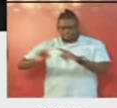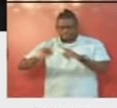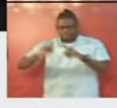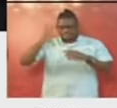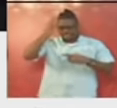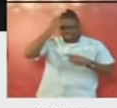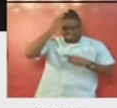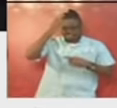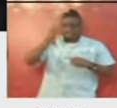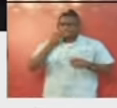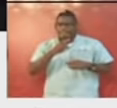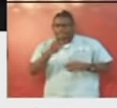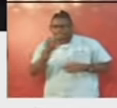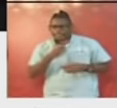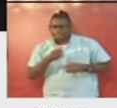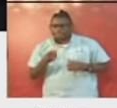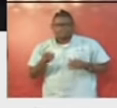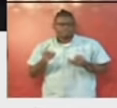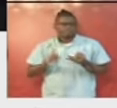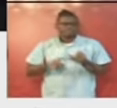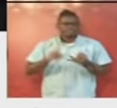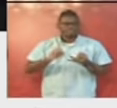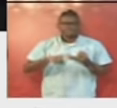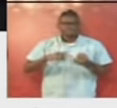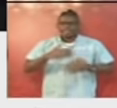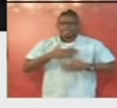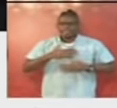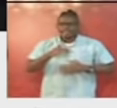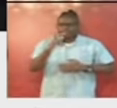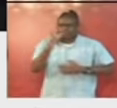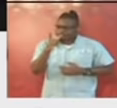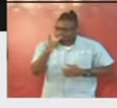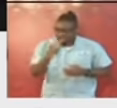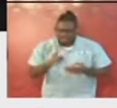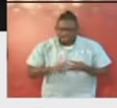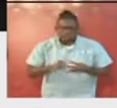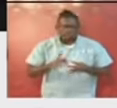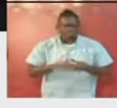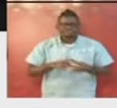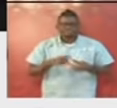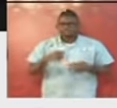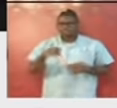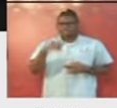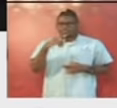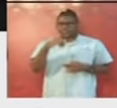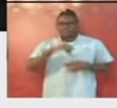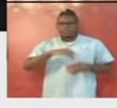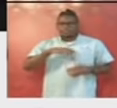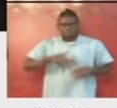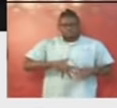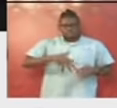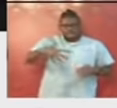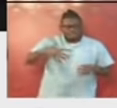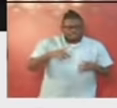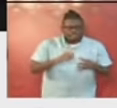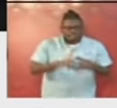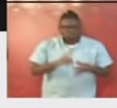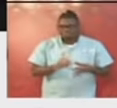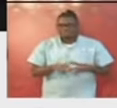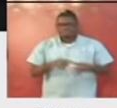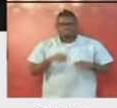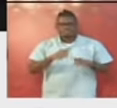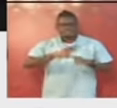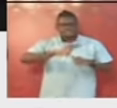terms of the types of comorbidities that we see and how that relates to the morbidity and mortality of disease. So I just wanted to put a